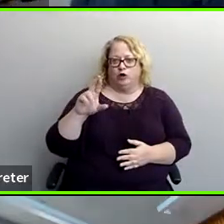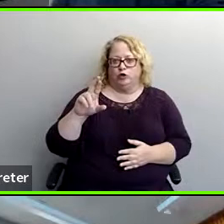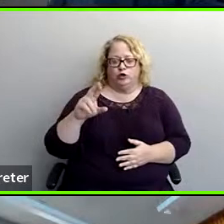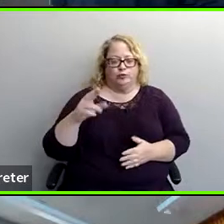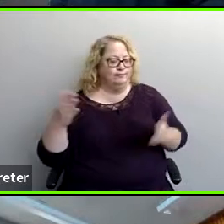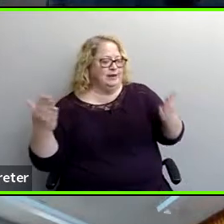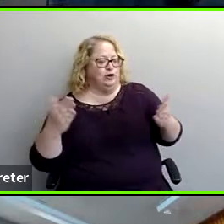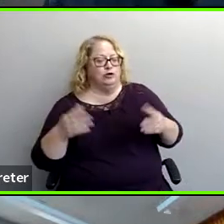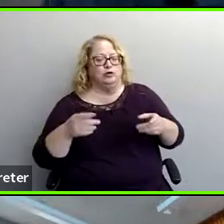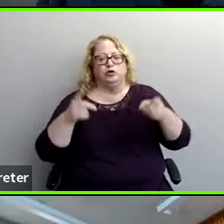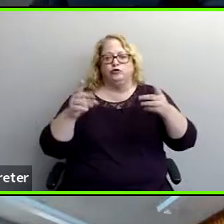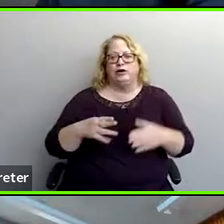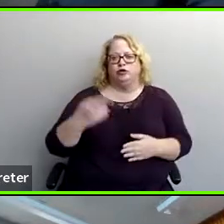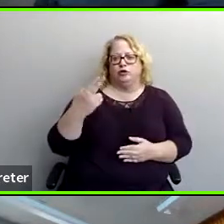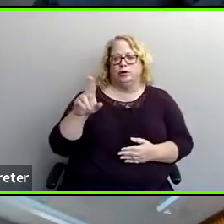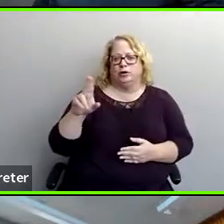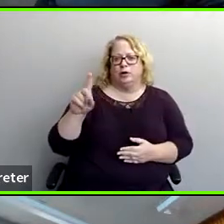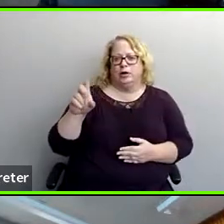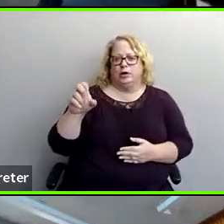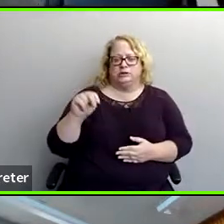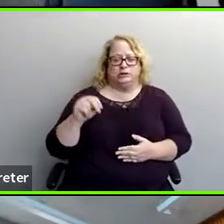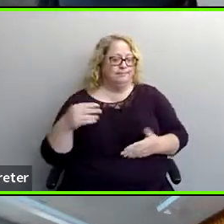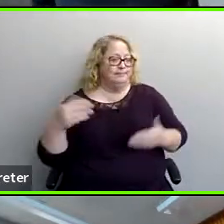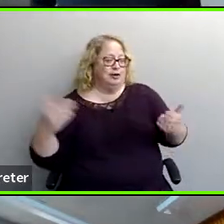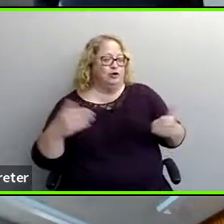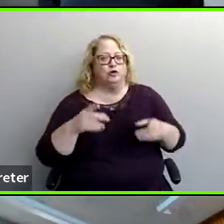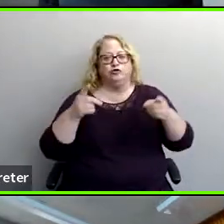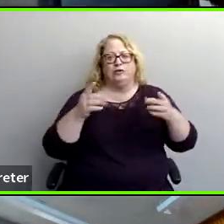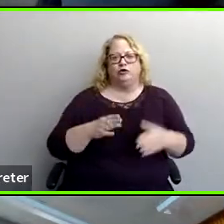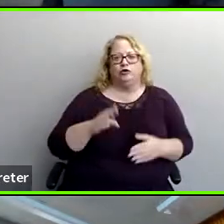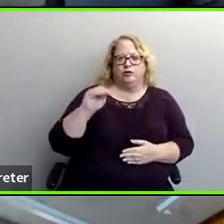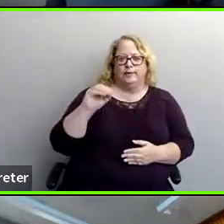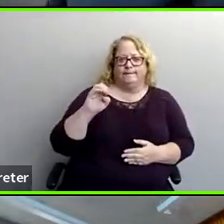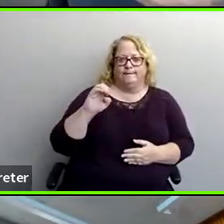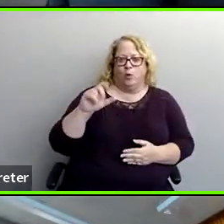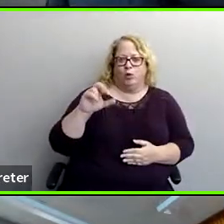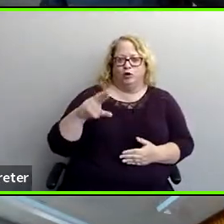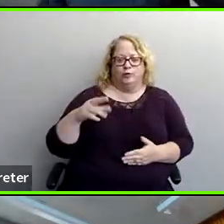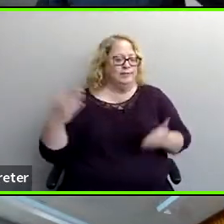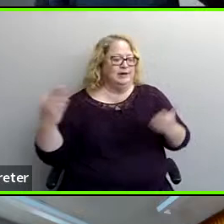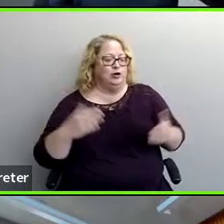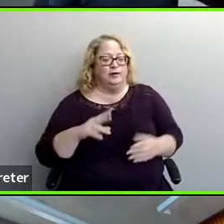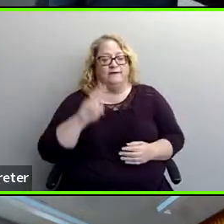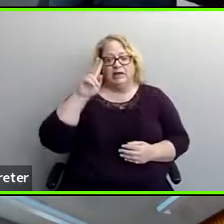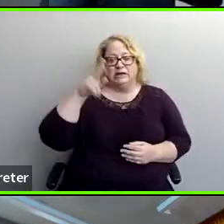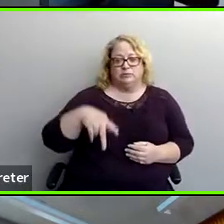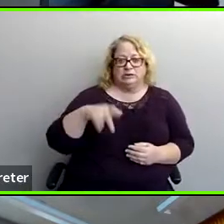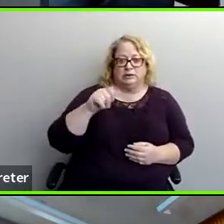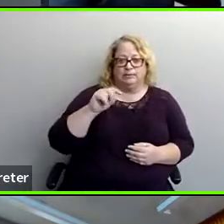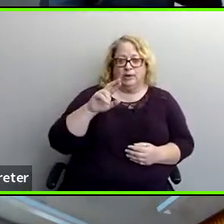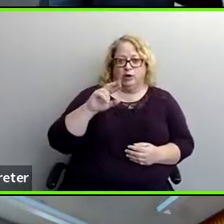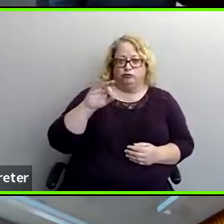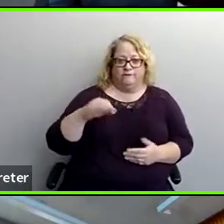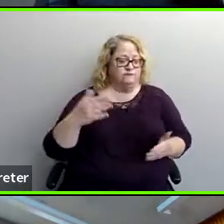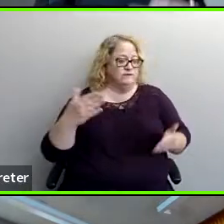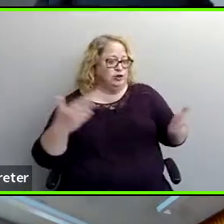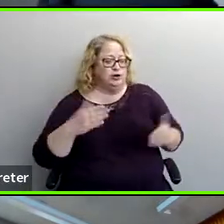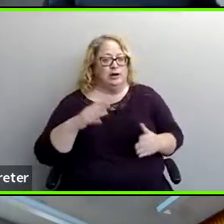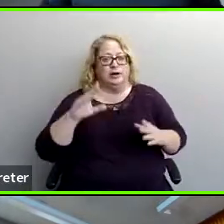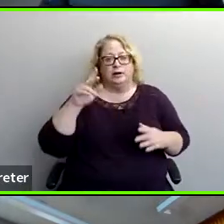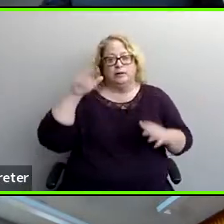Here. Director Hudson. Here. Director Moeller. Here. Vice President Patros. Here. And President Cooney.